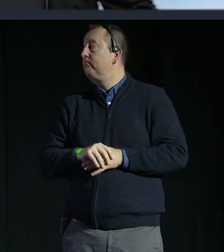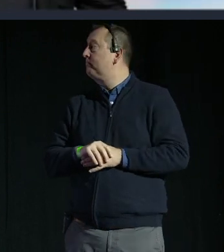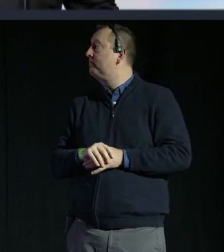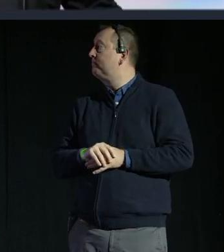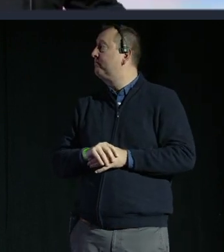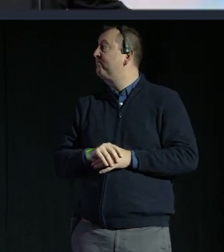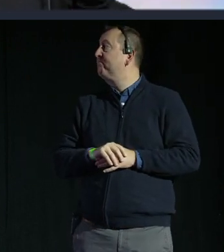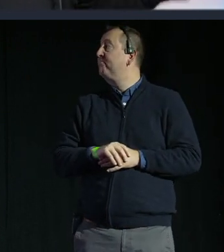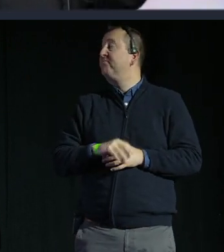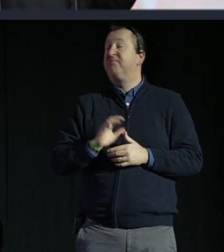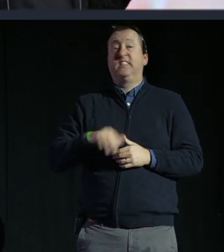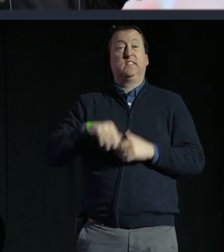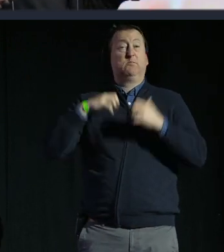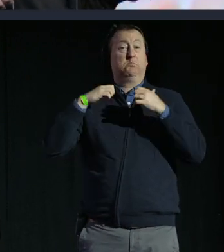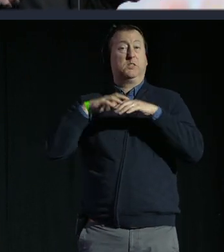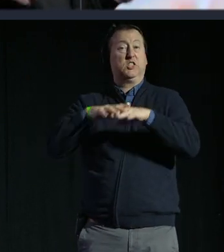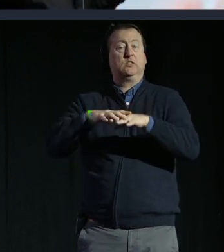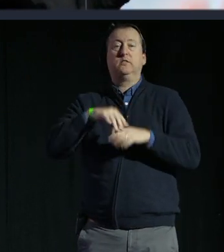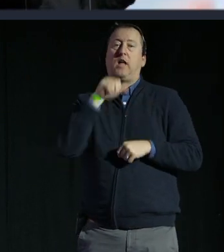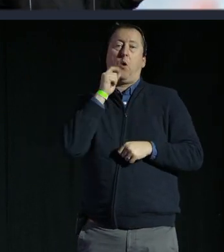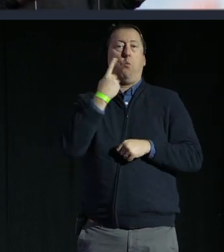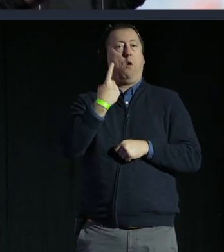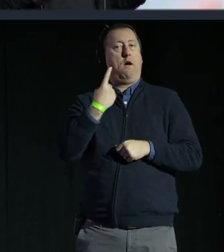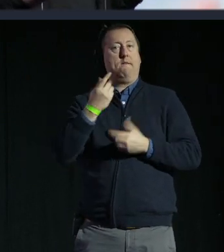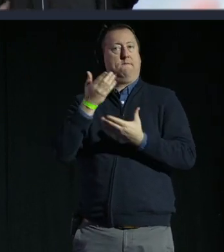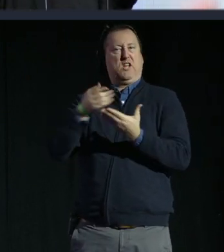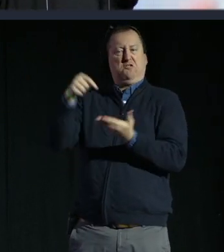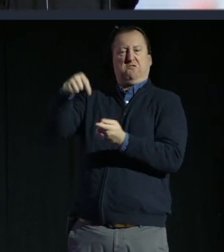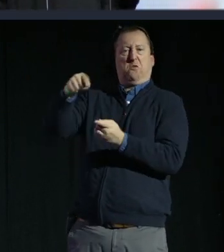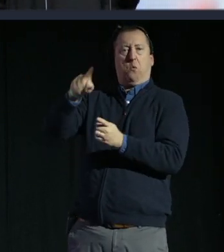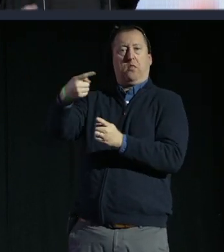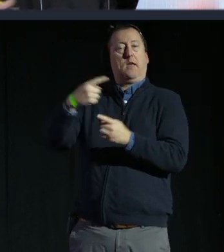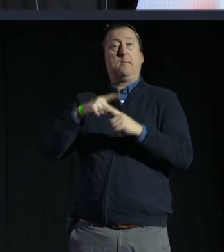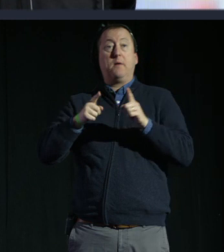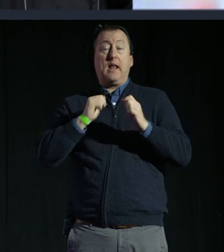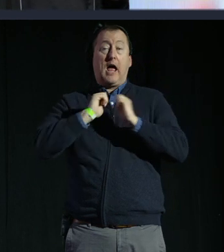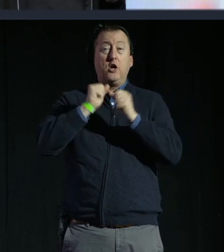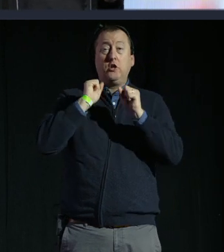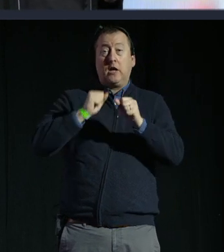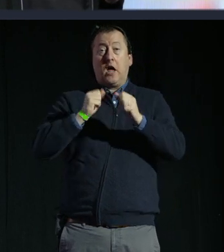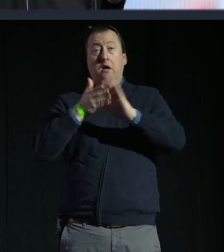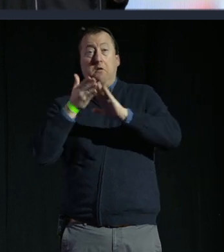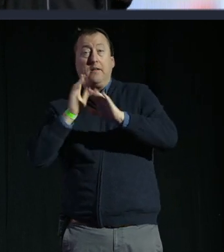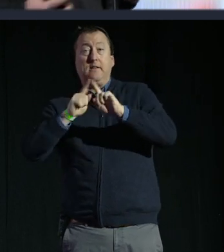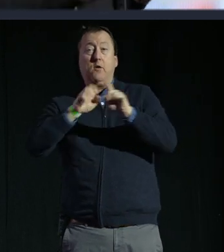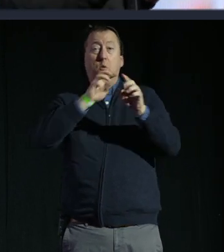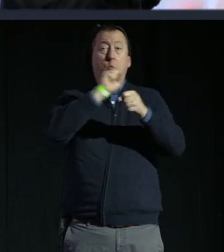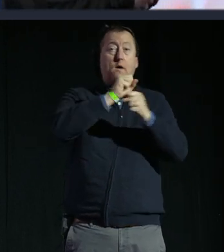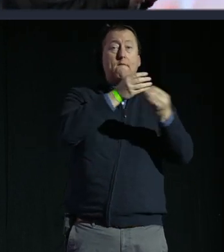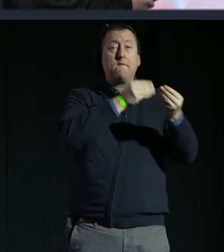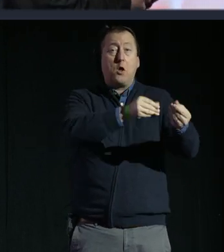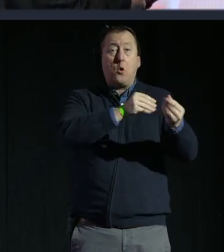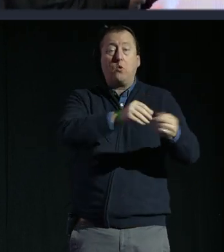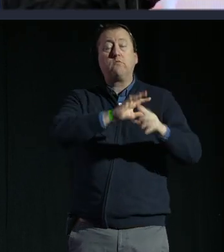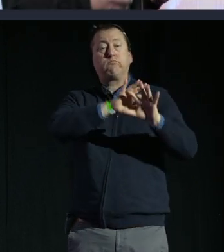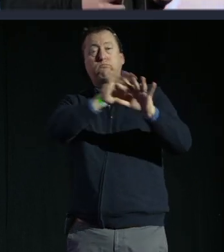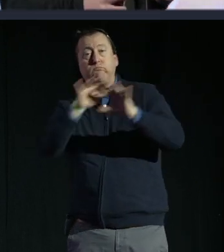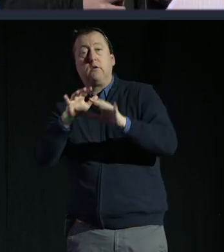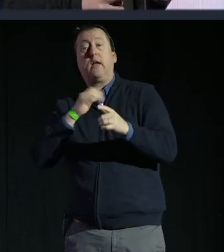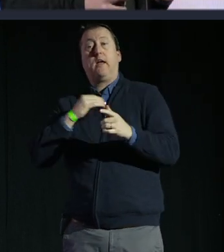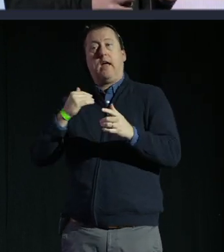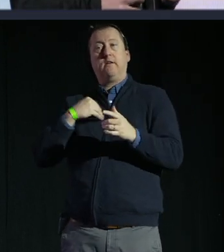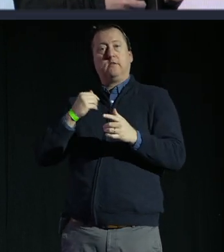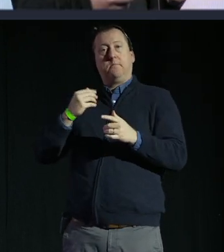DBT Mesh isn't a single feature. It's a way of architecting your DBT DAG and your workflows that enables decentralized